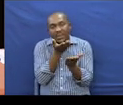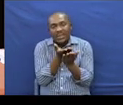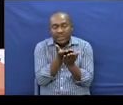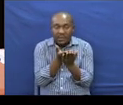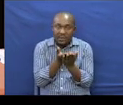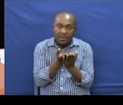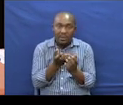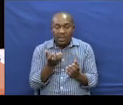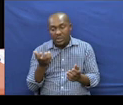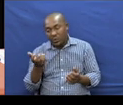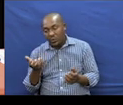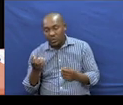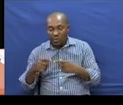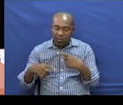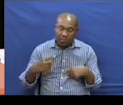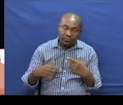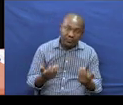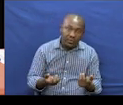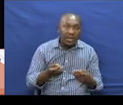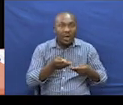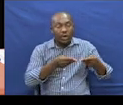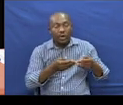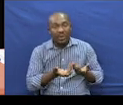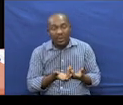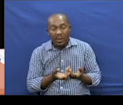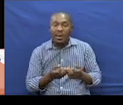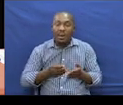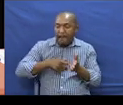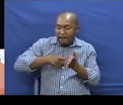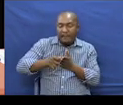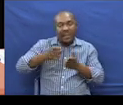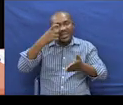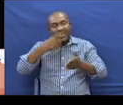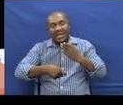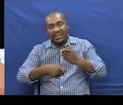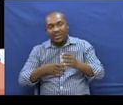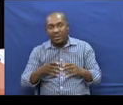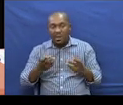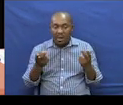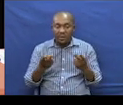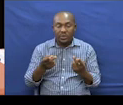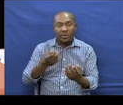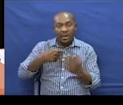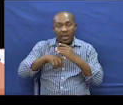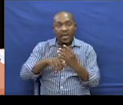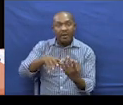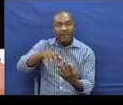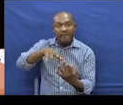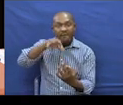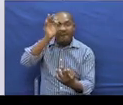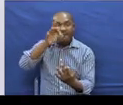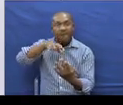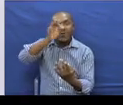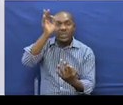social political activities, can be involved in paying tax, also can be involved in voting or choosing leaders who